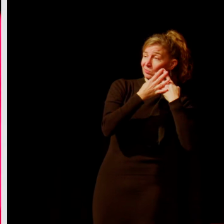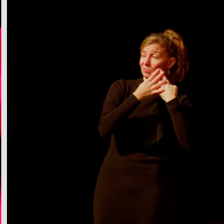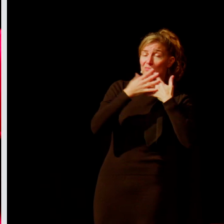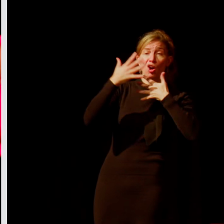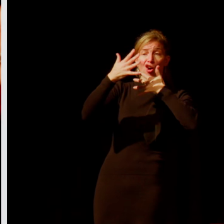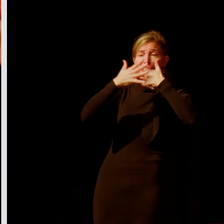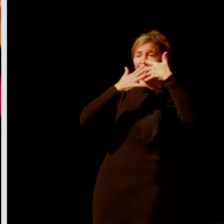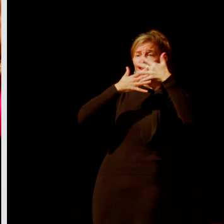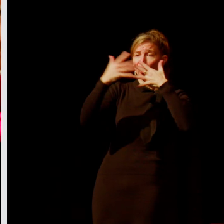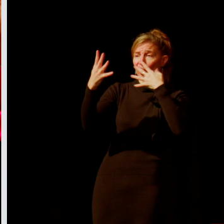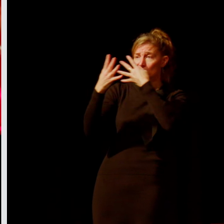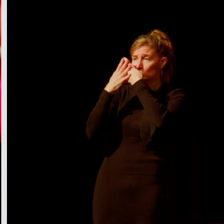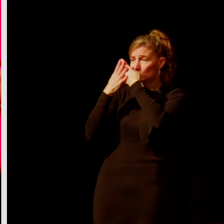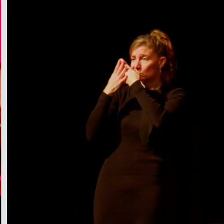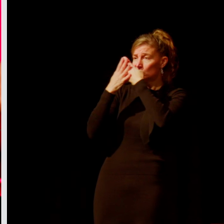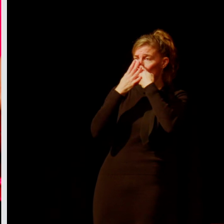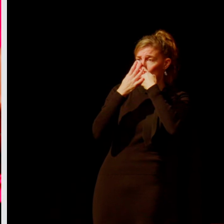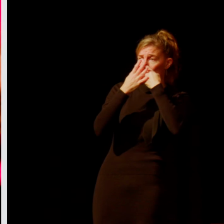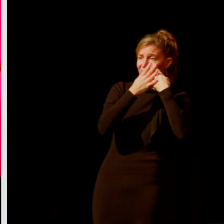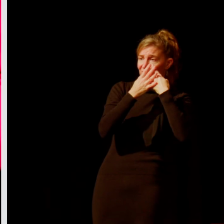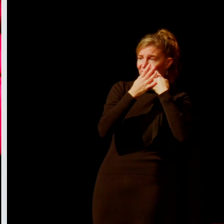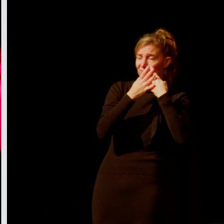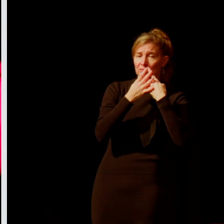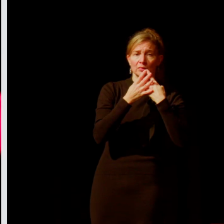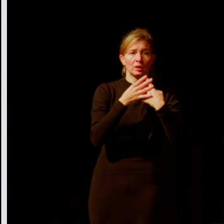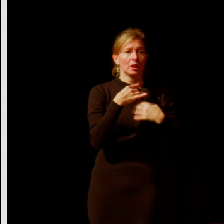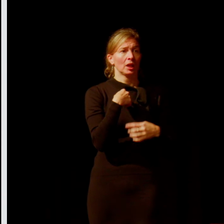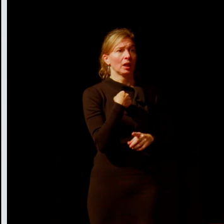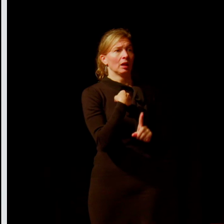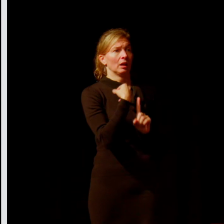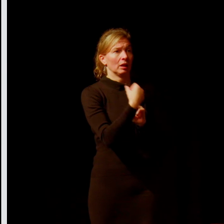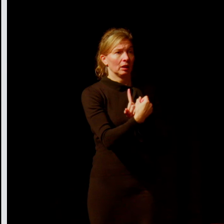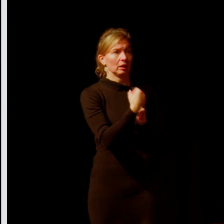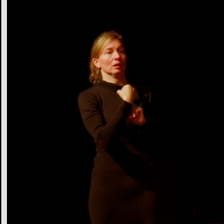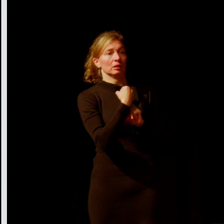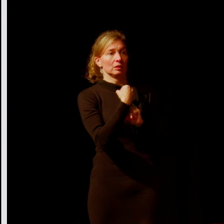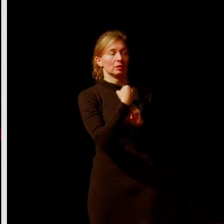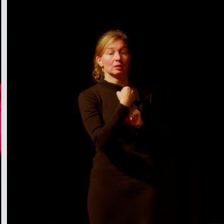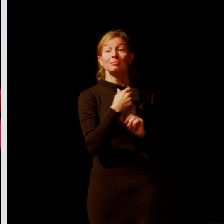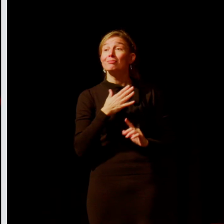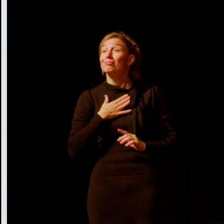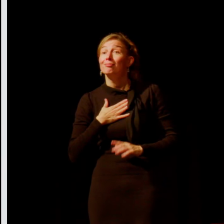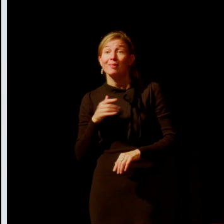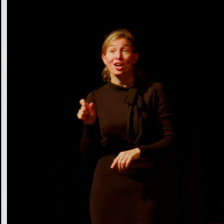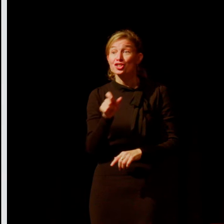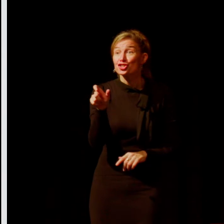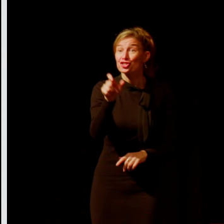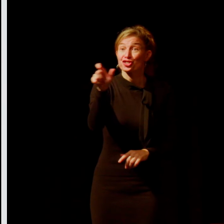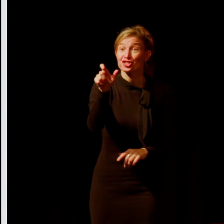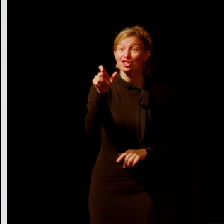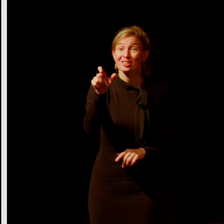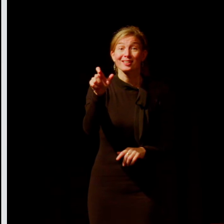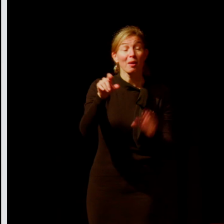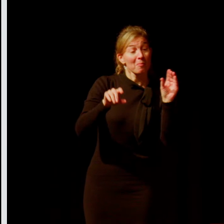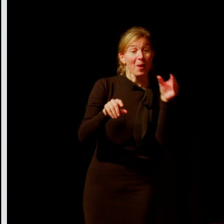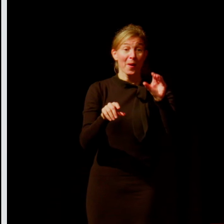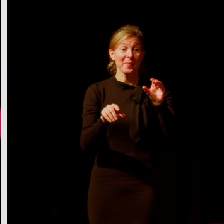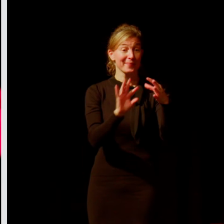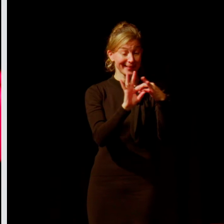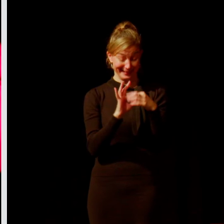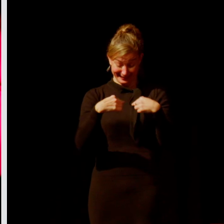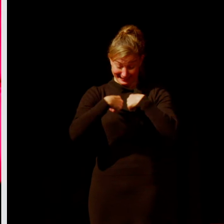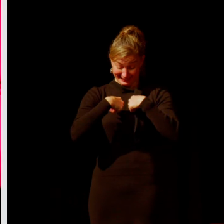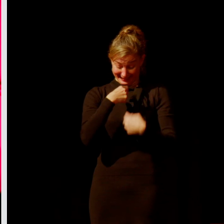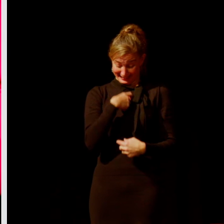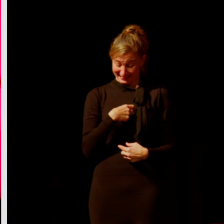And that's when it hits me. My journey was never just about me. And Barbie was never just a doll.